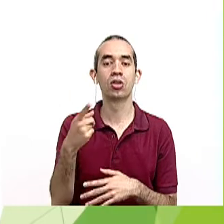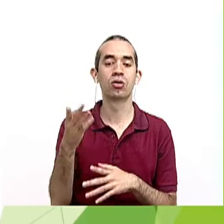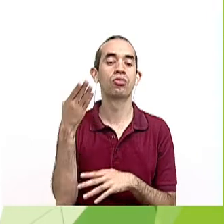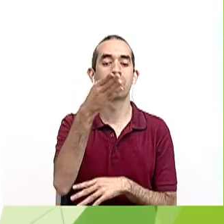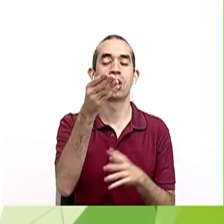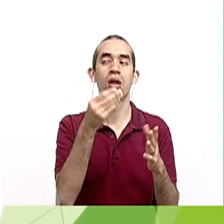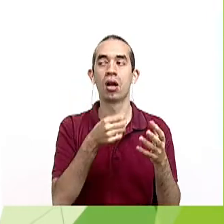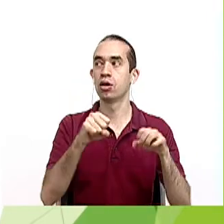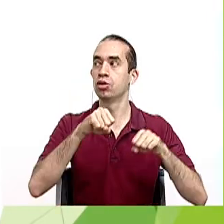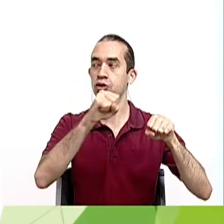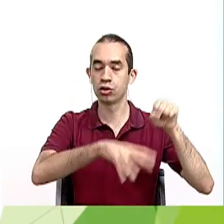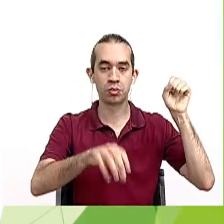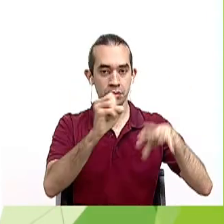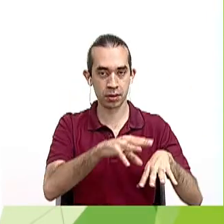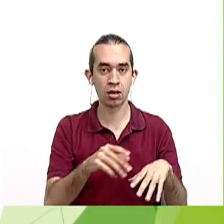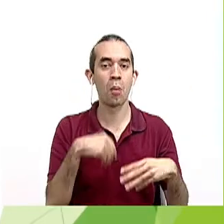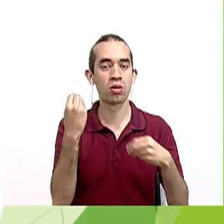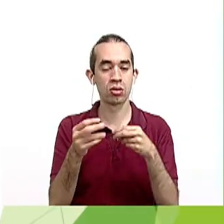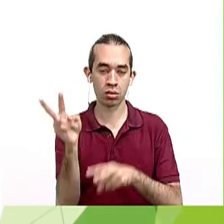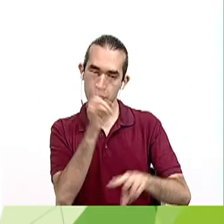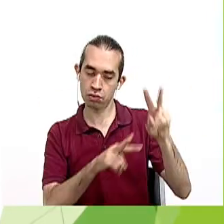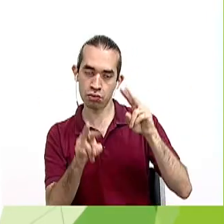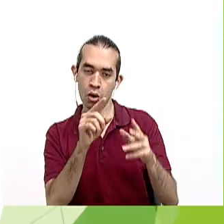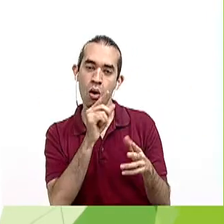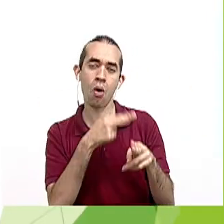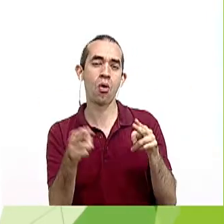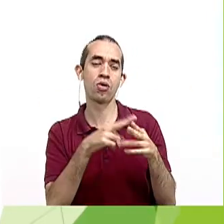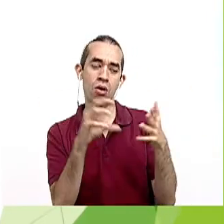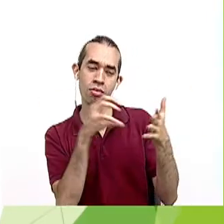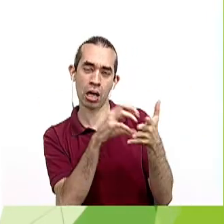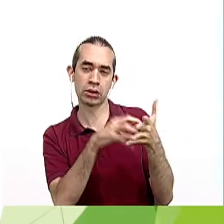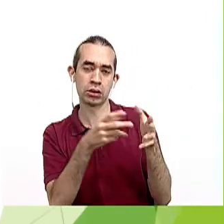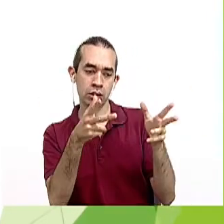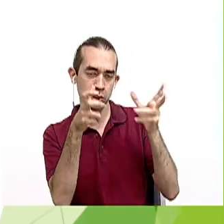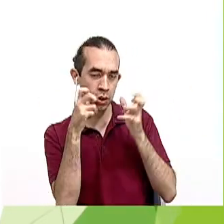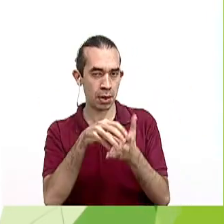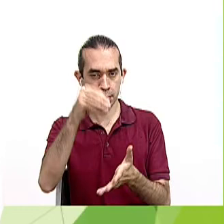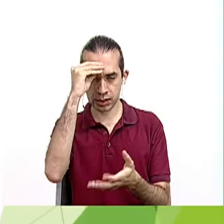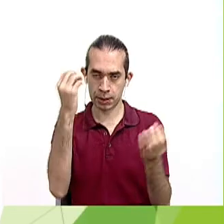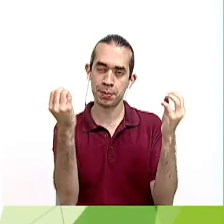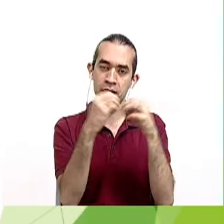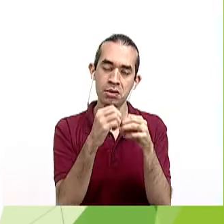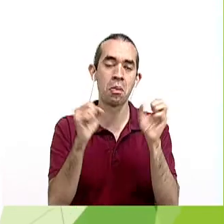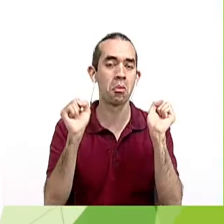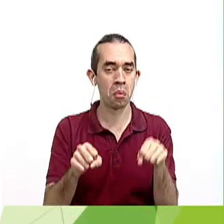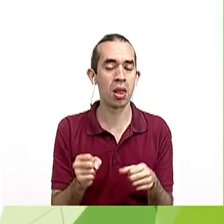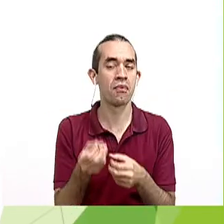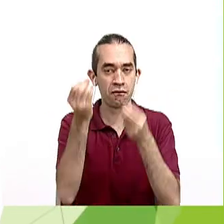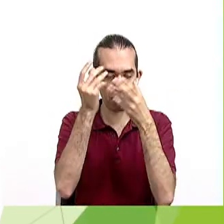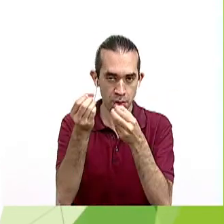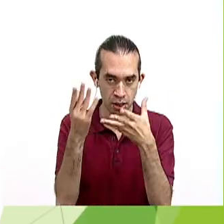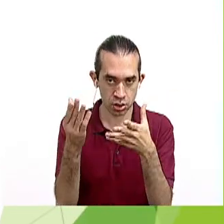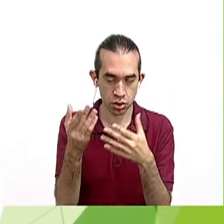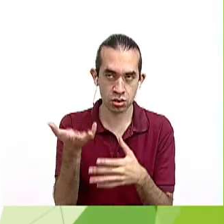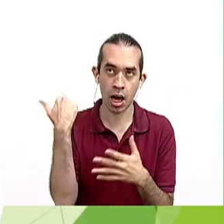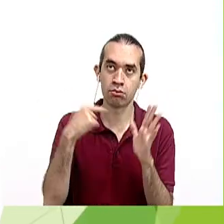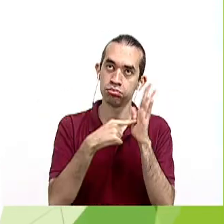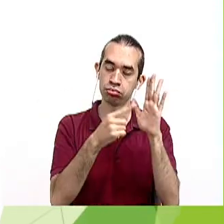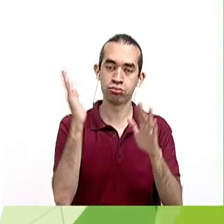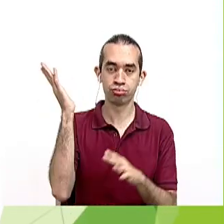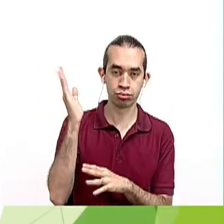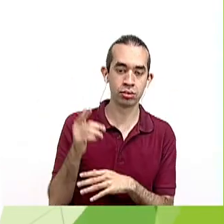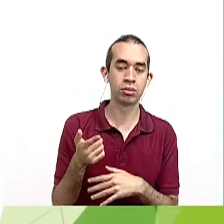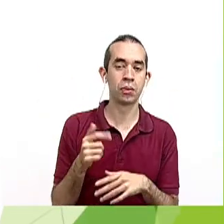you explore a short test to learn more about it. You can use the information presented before